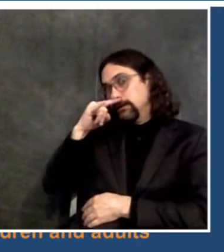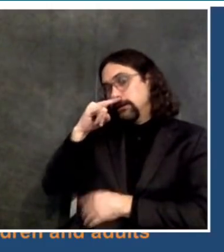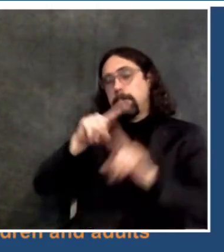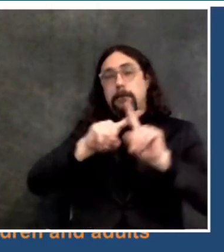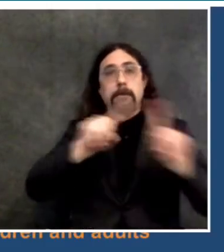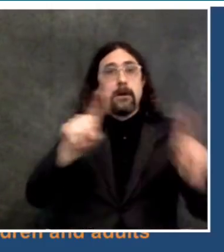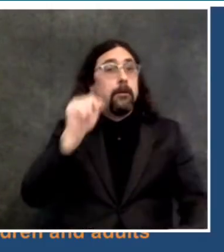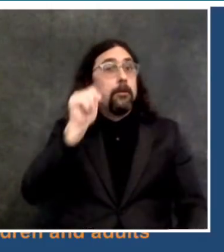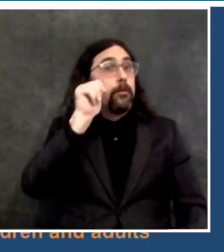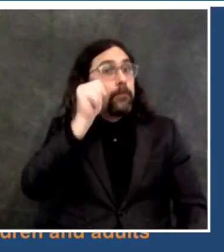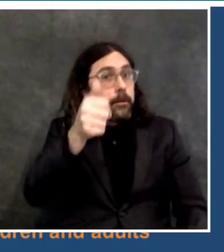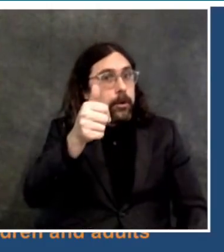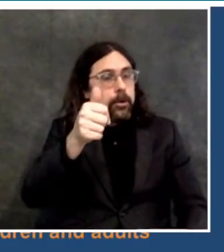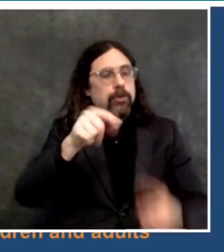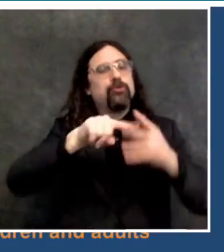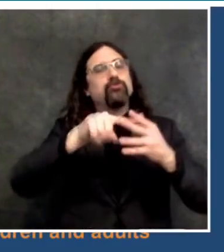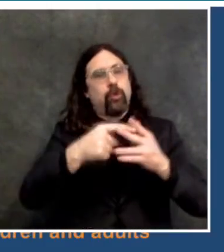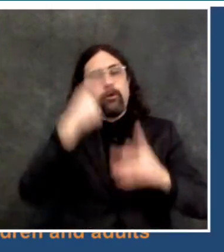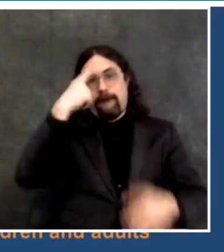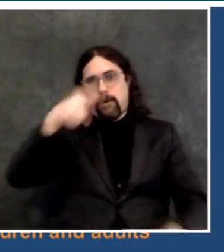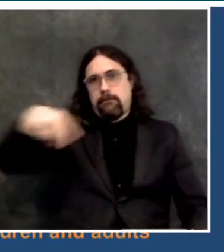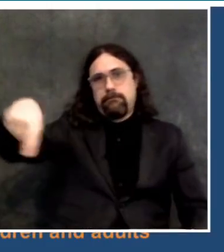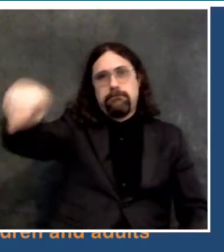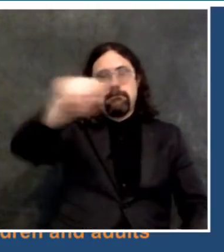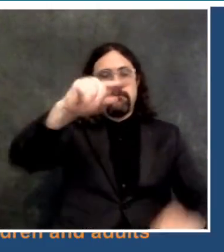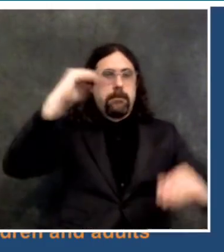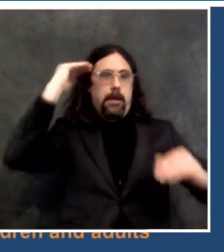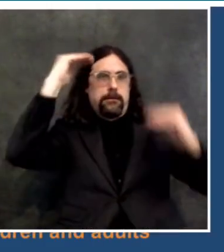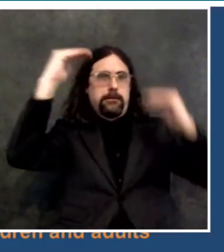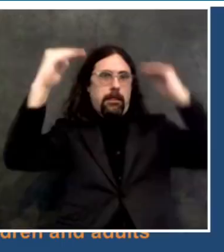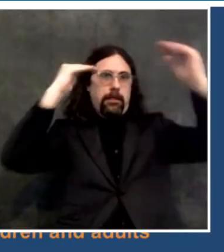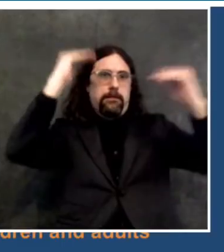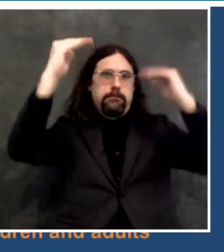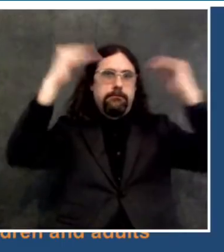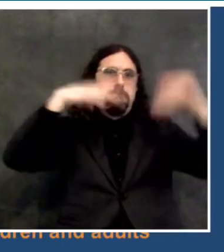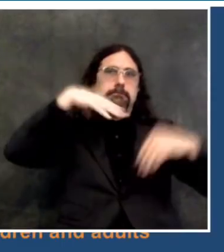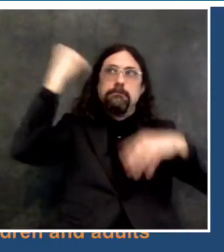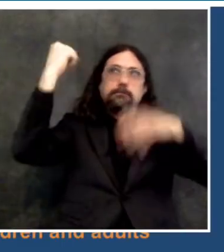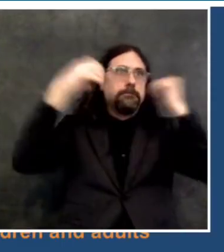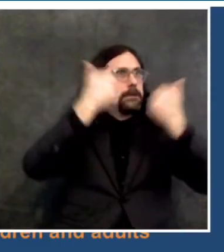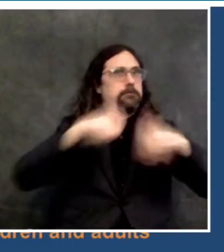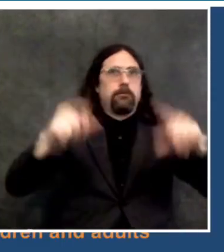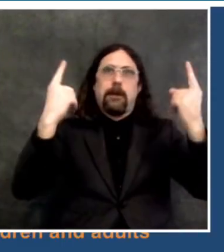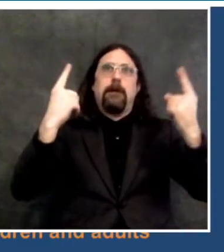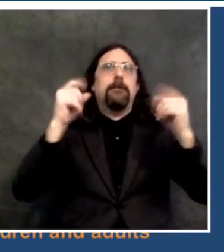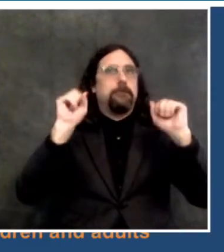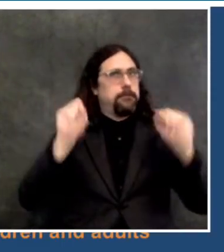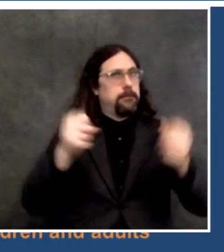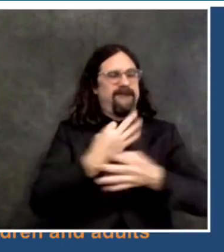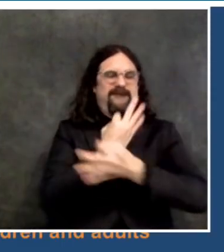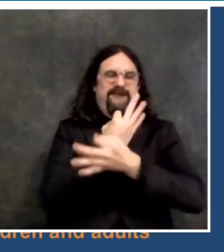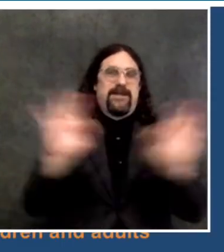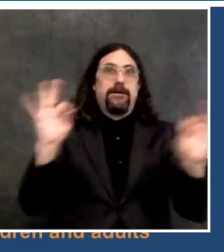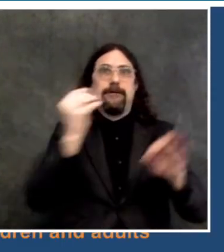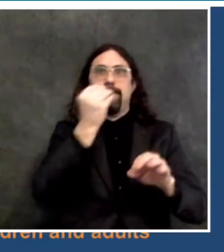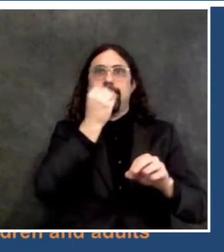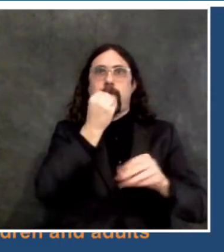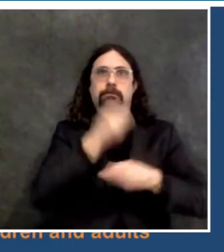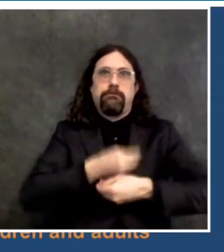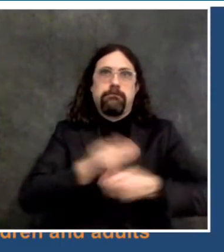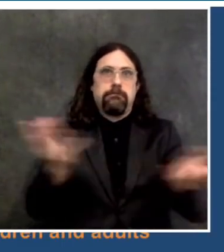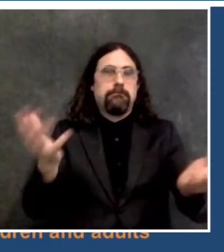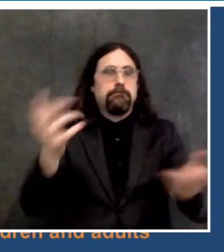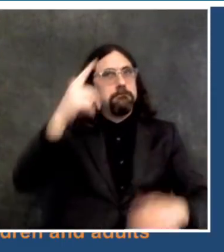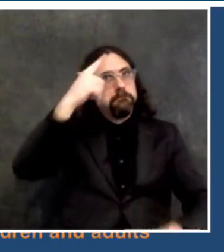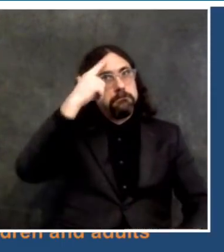435 sites. You can get all 3 meals for yourself and your family for free. No one will be turned away. I